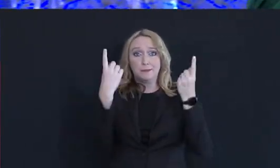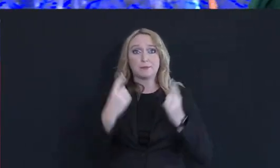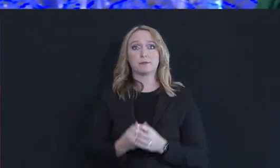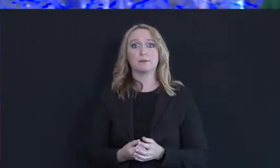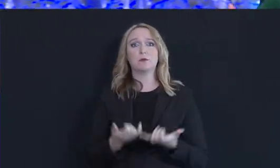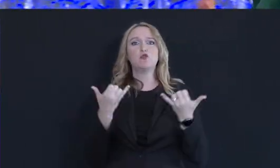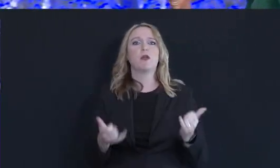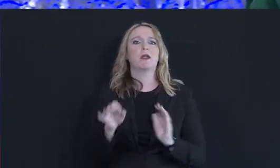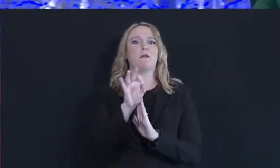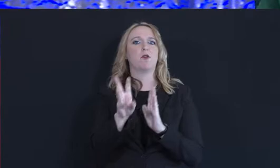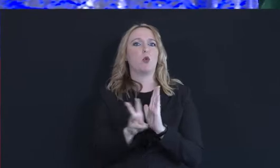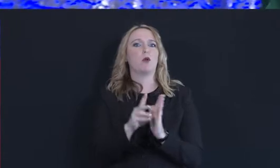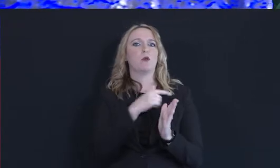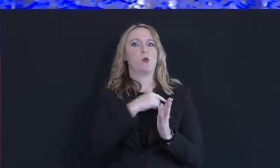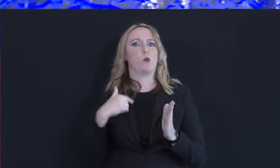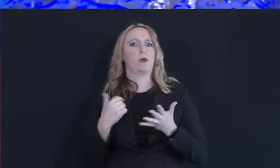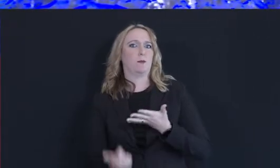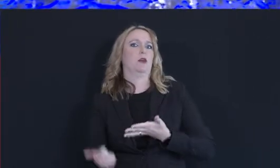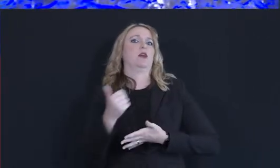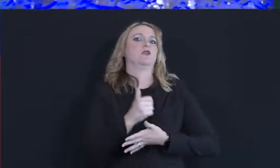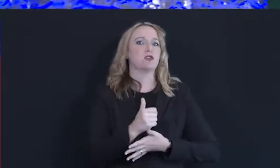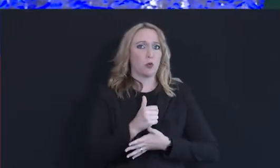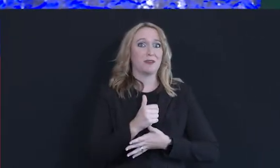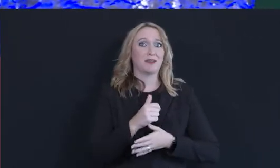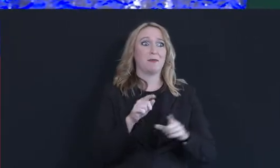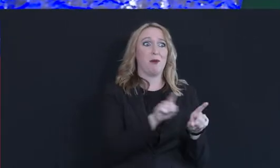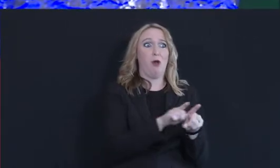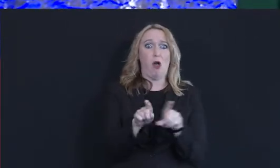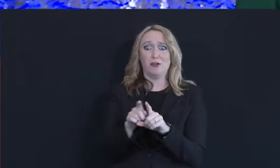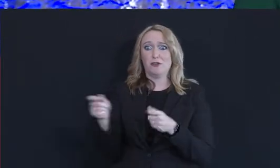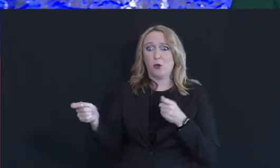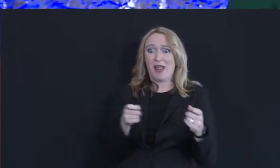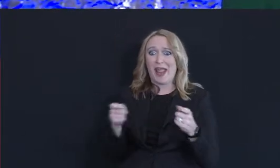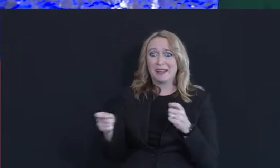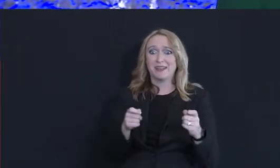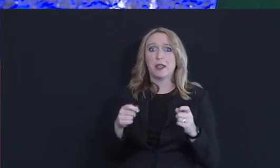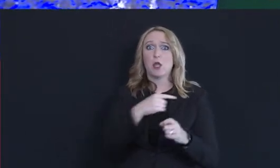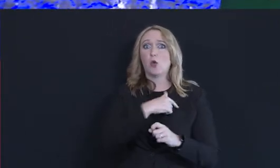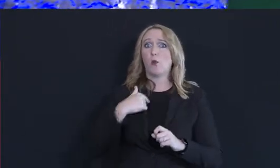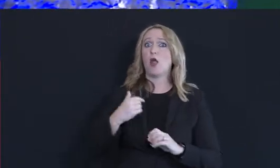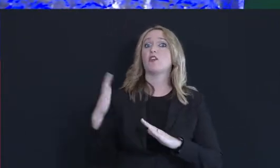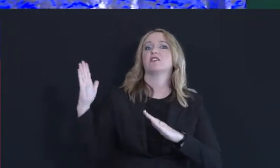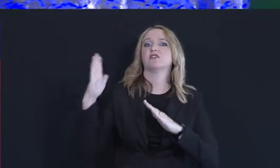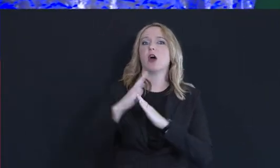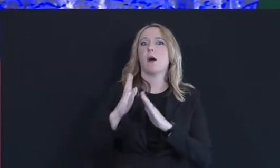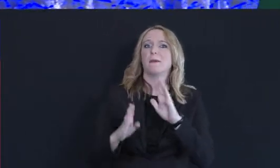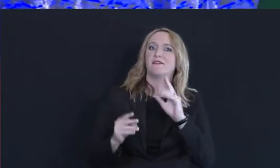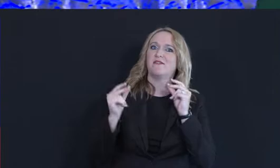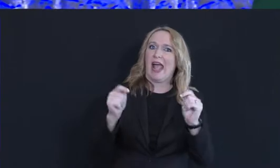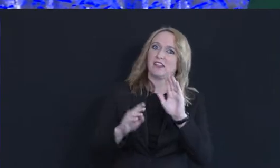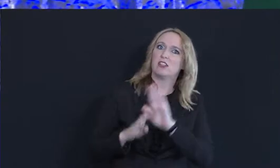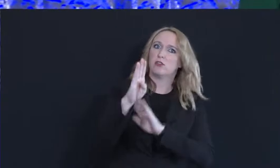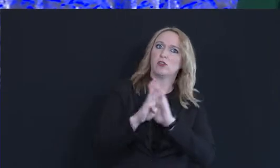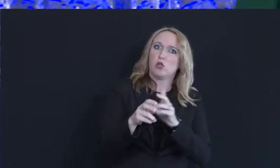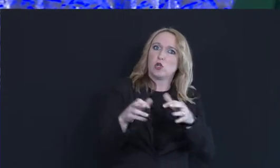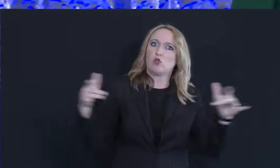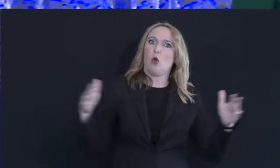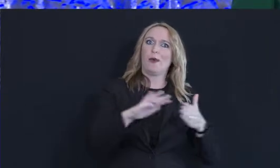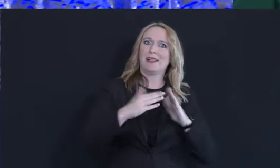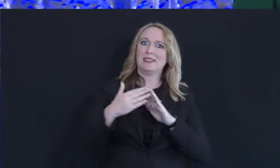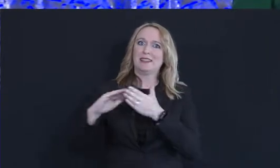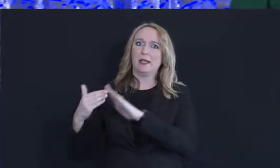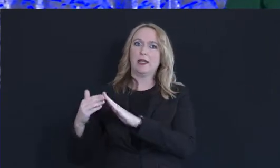right things and still having to keep up with being the fastest growing city we approved a two-cent tax rate reduction in your tax rate